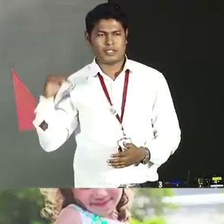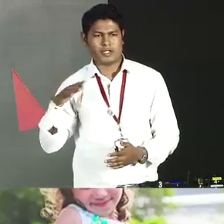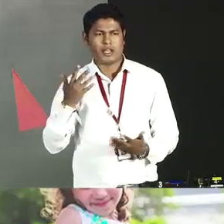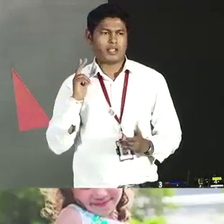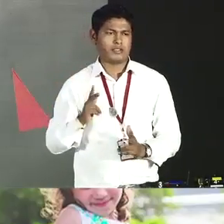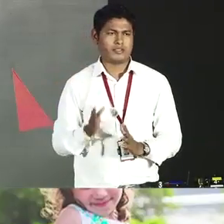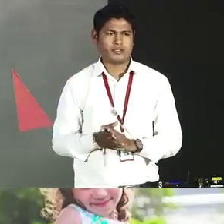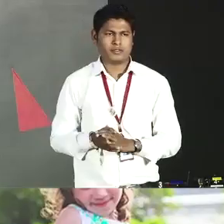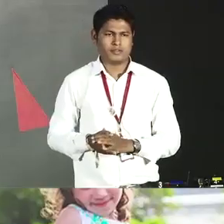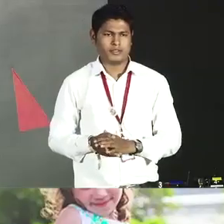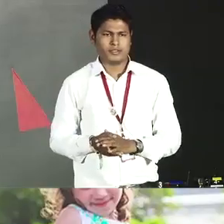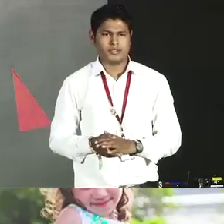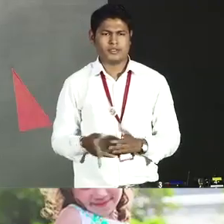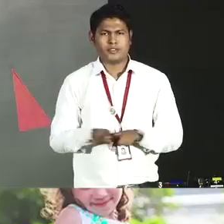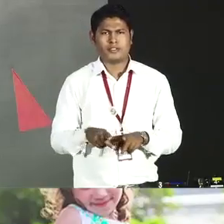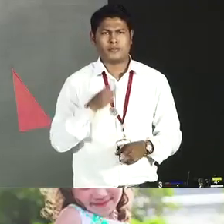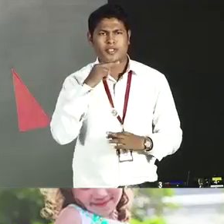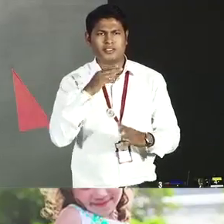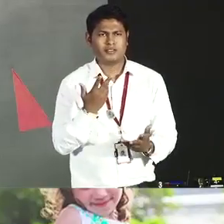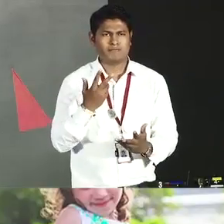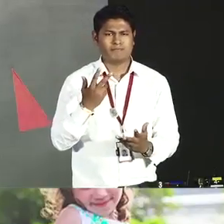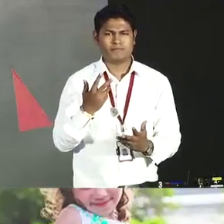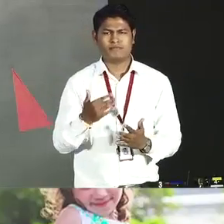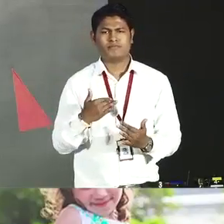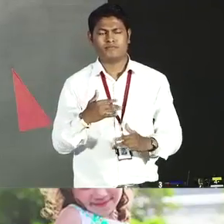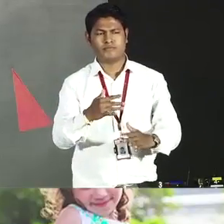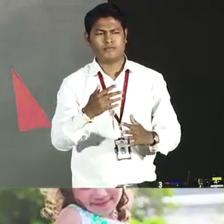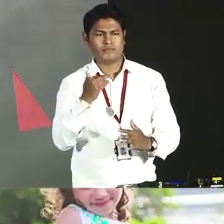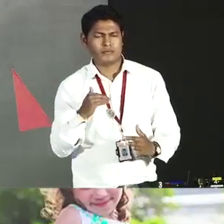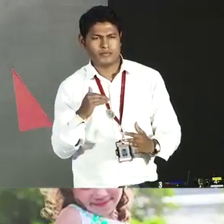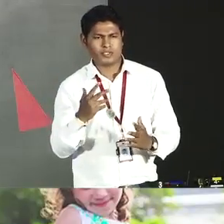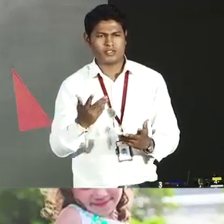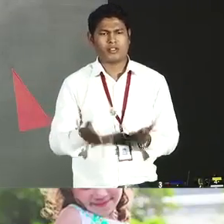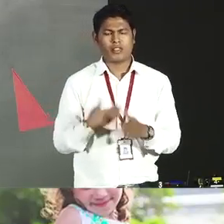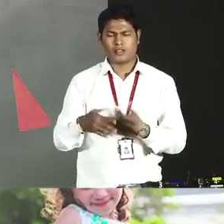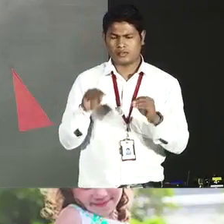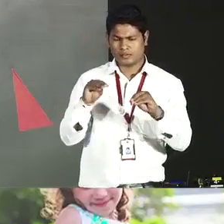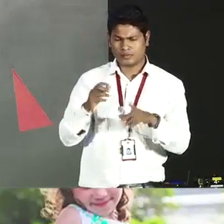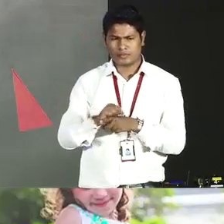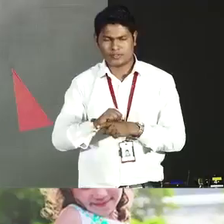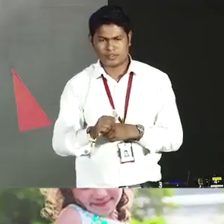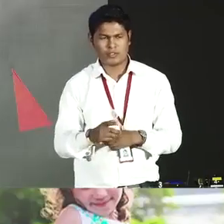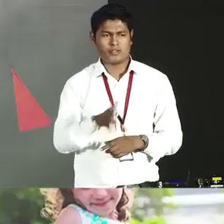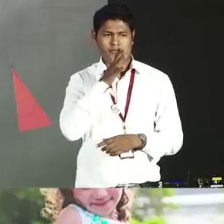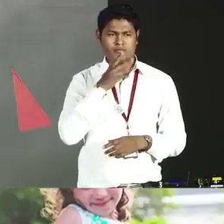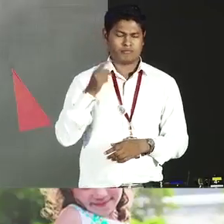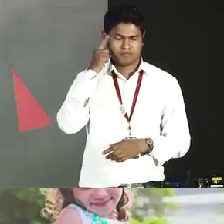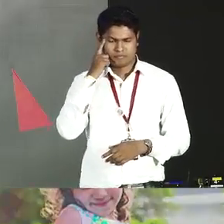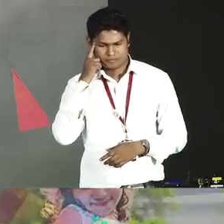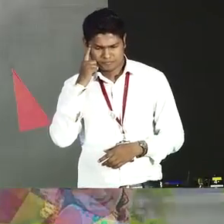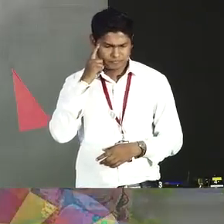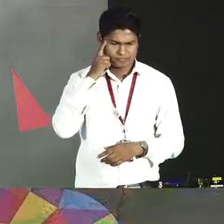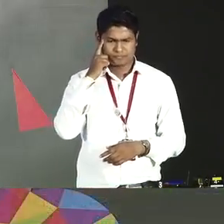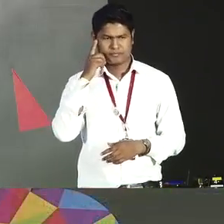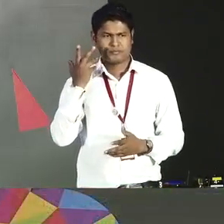backwards, and she started speaking less and less. She wanted to be held less and less. And her mother didn't know what this was, but her